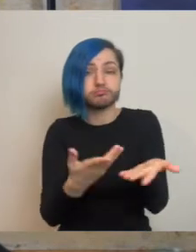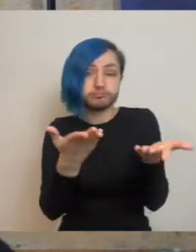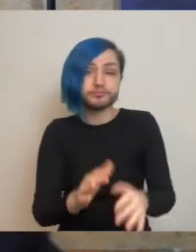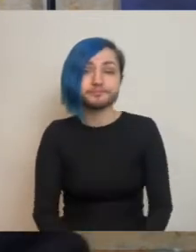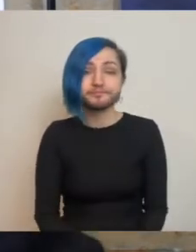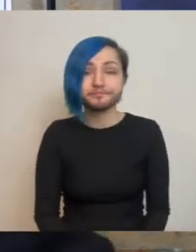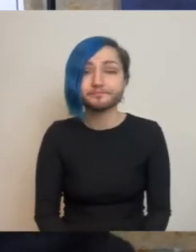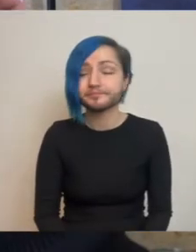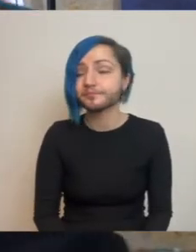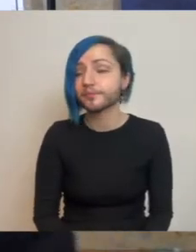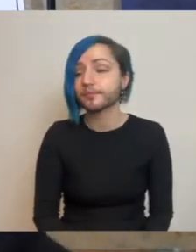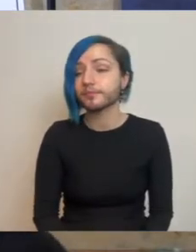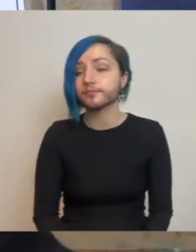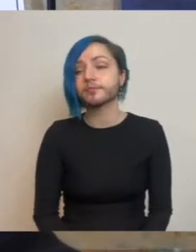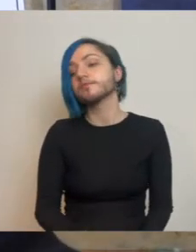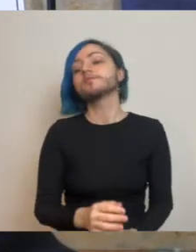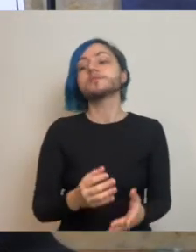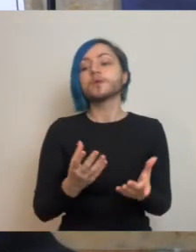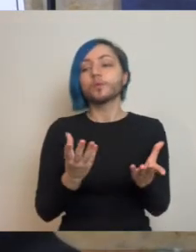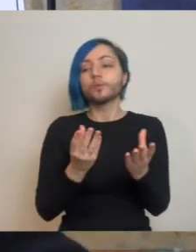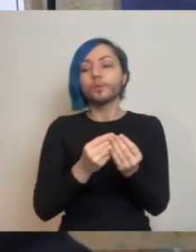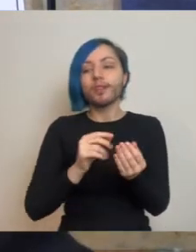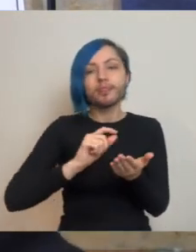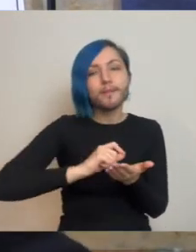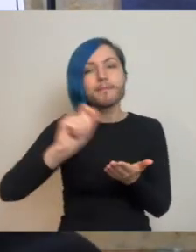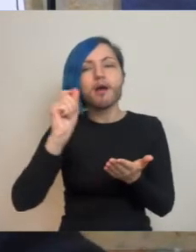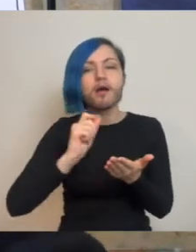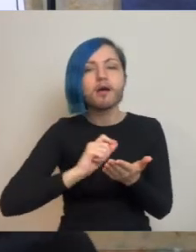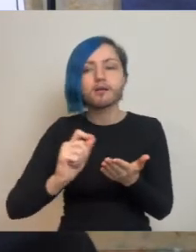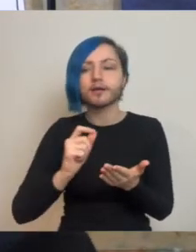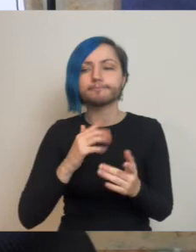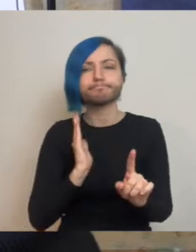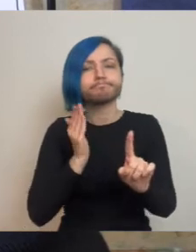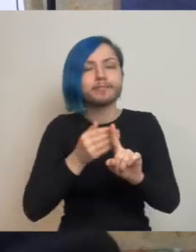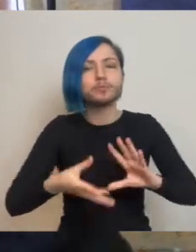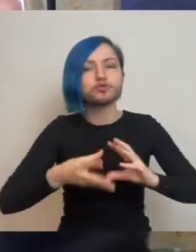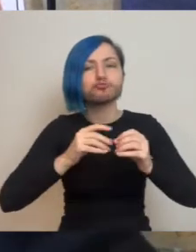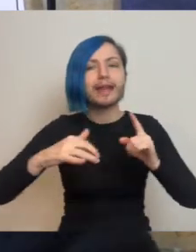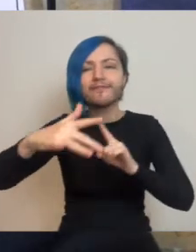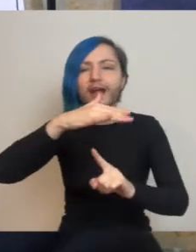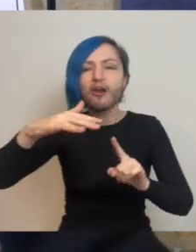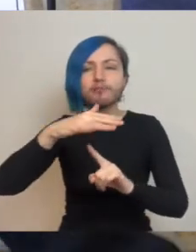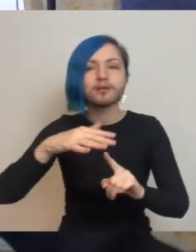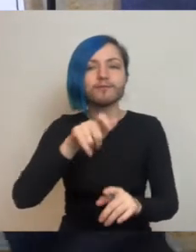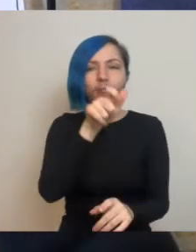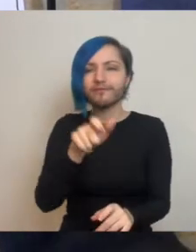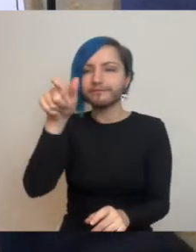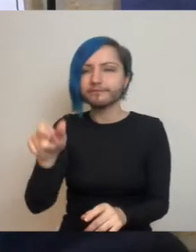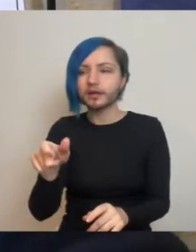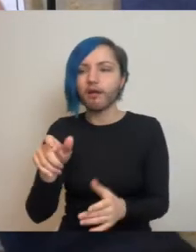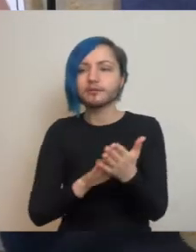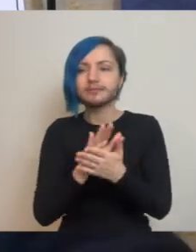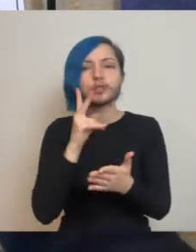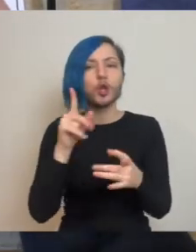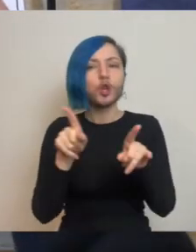So with these marks, what I'm trying to do is I'm trying to create an environment for the figures. So it looks